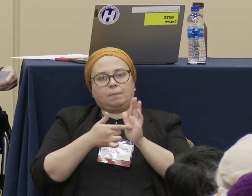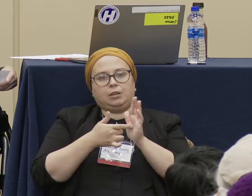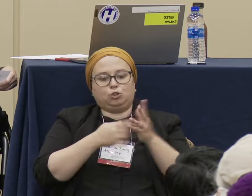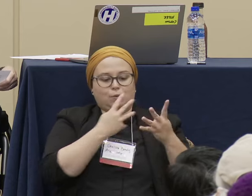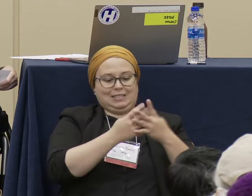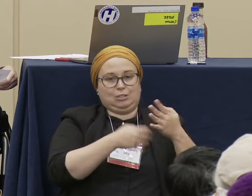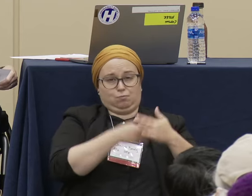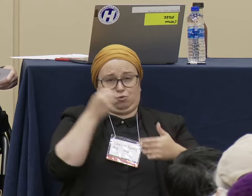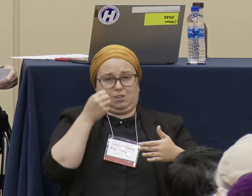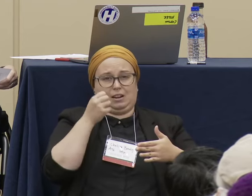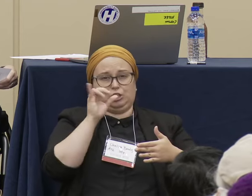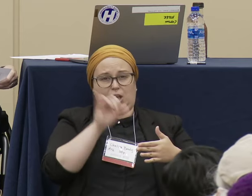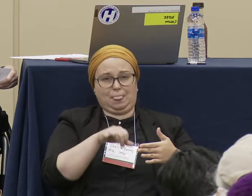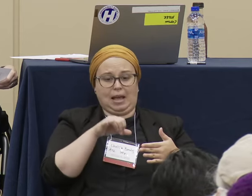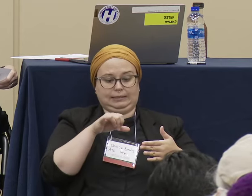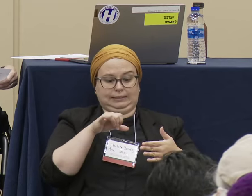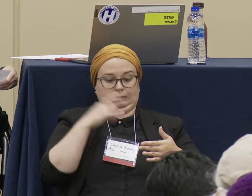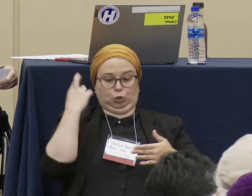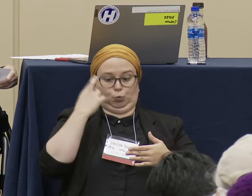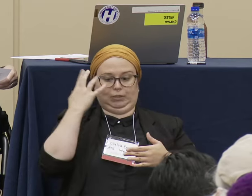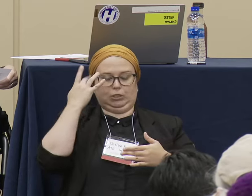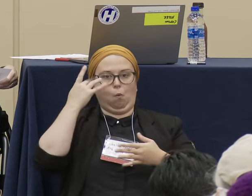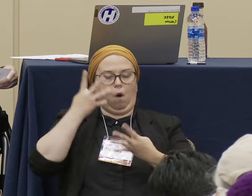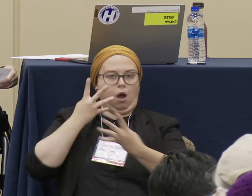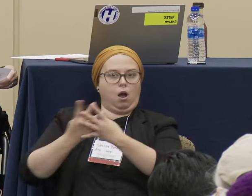culprit, it also